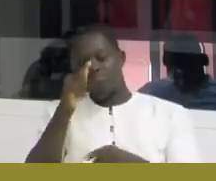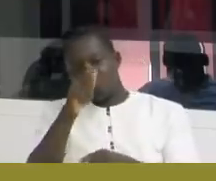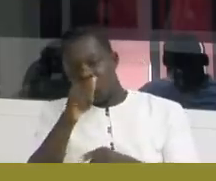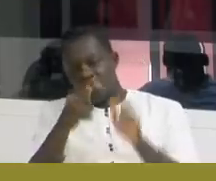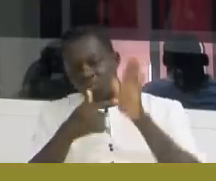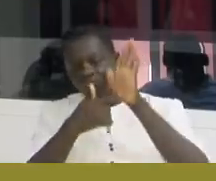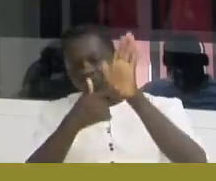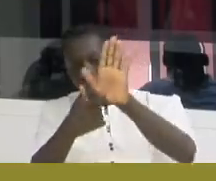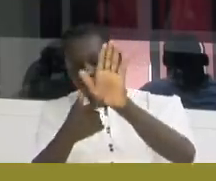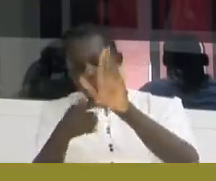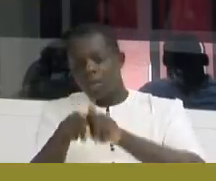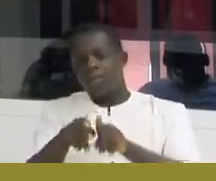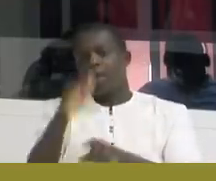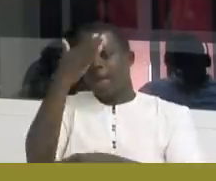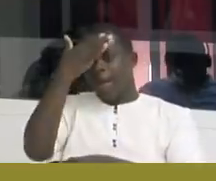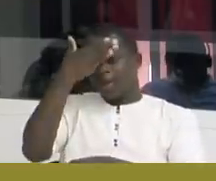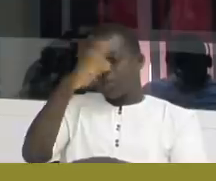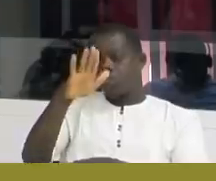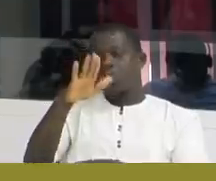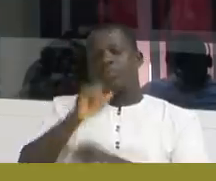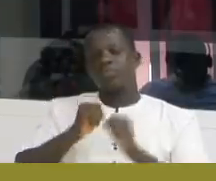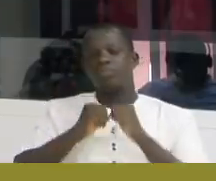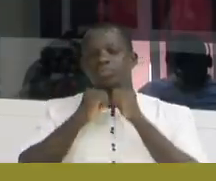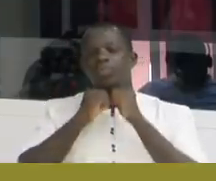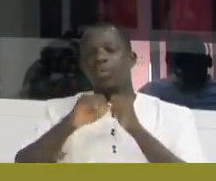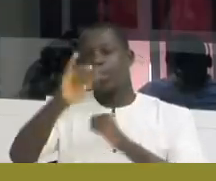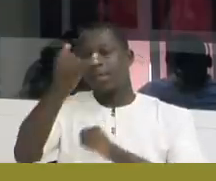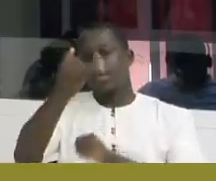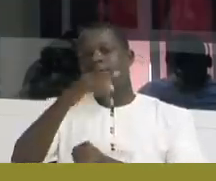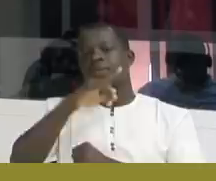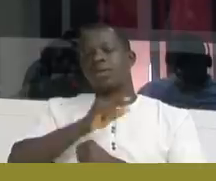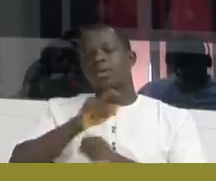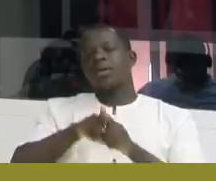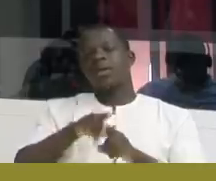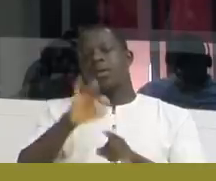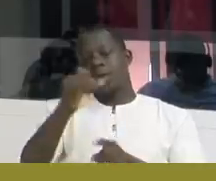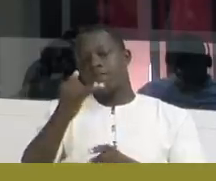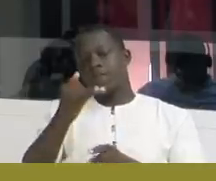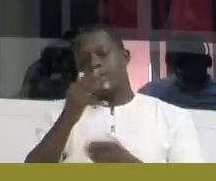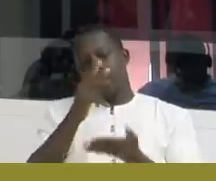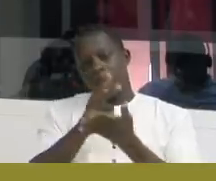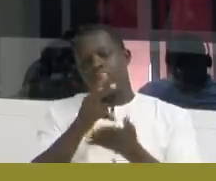Sana. Yes, sir. As proof, as evidence for me.